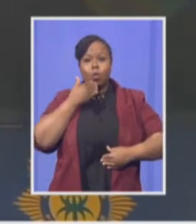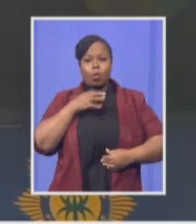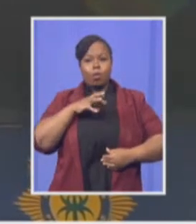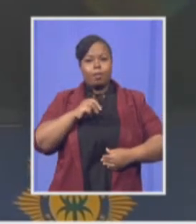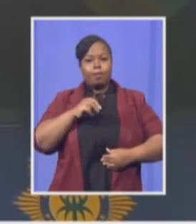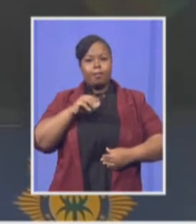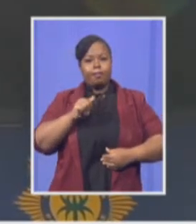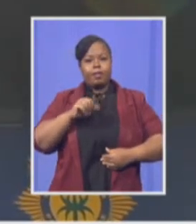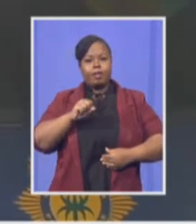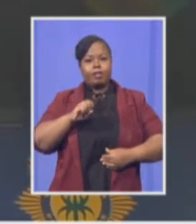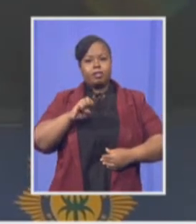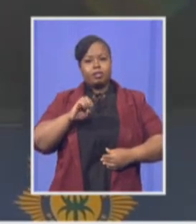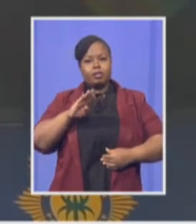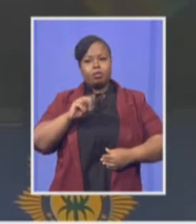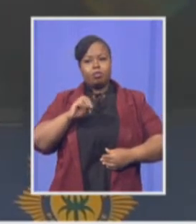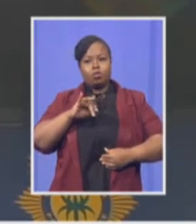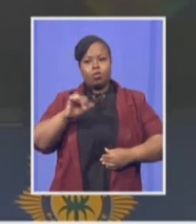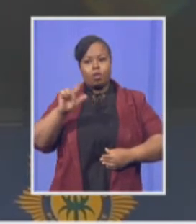Thank you.